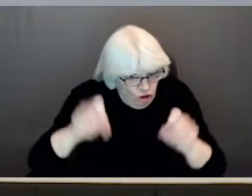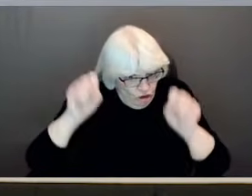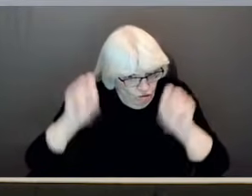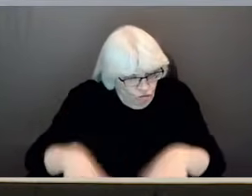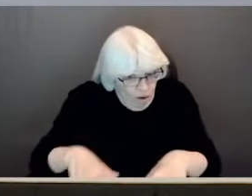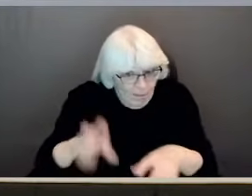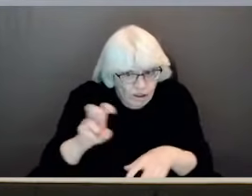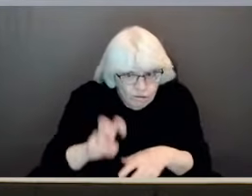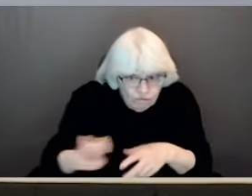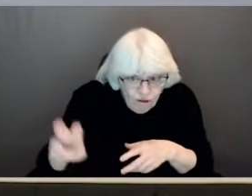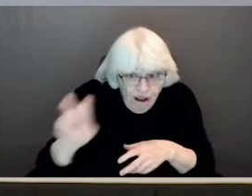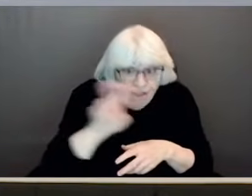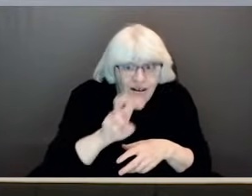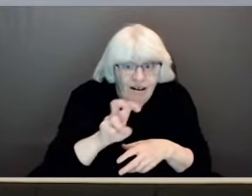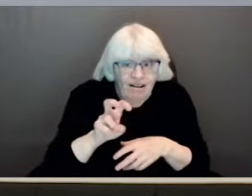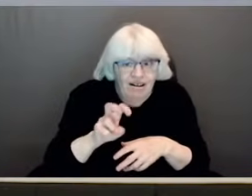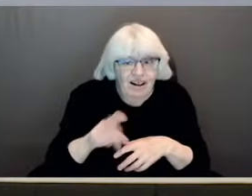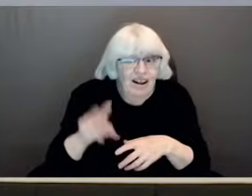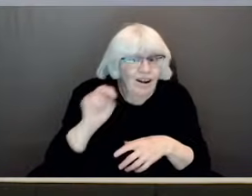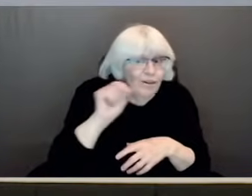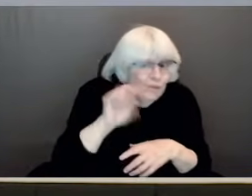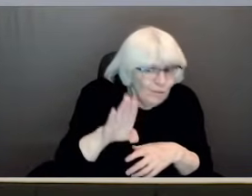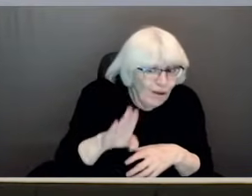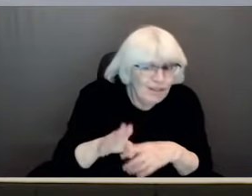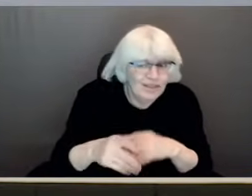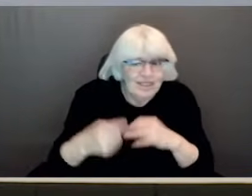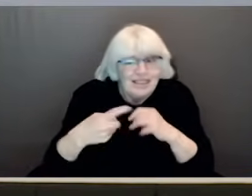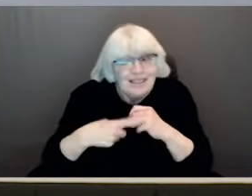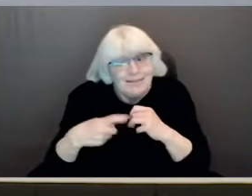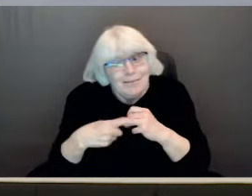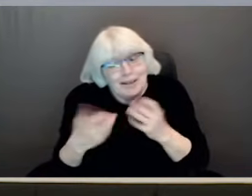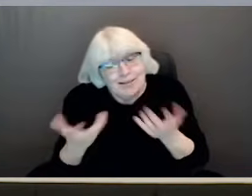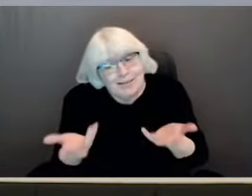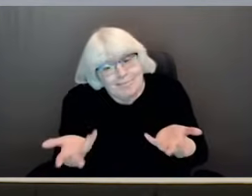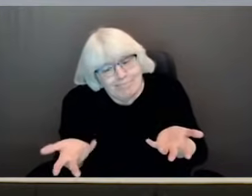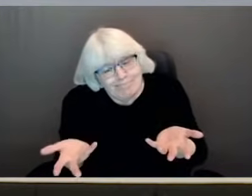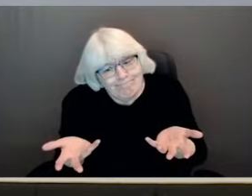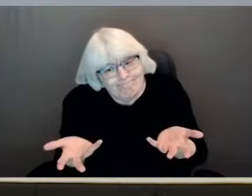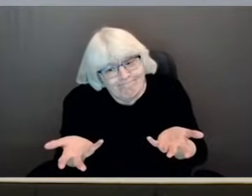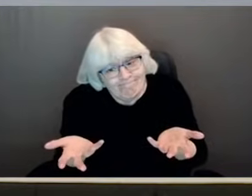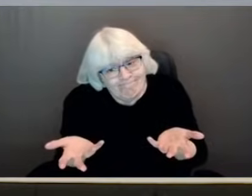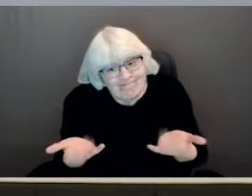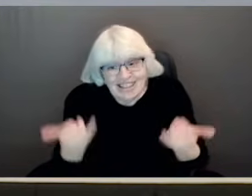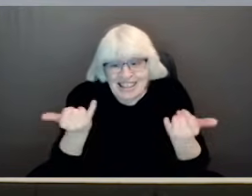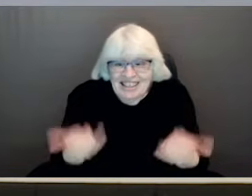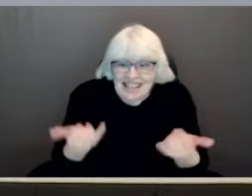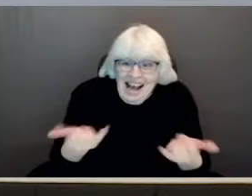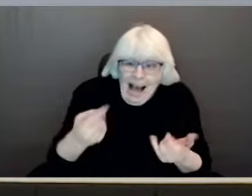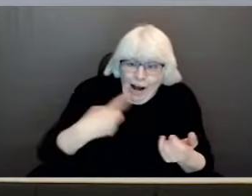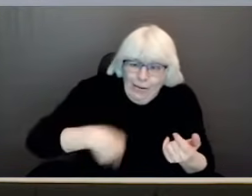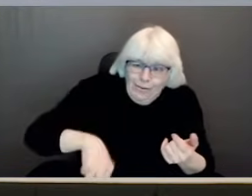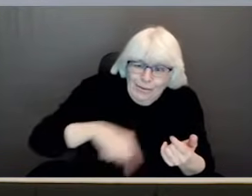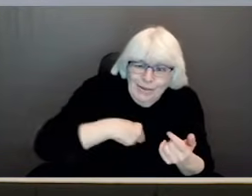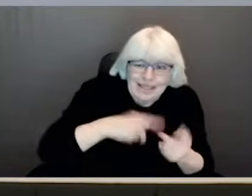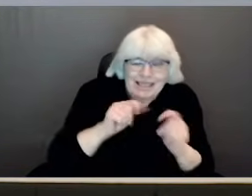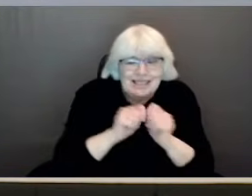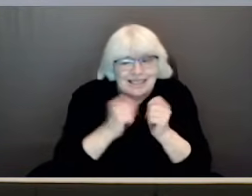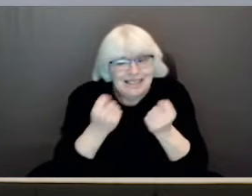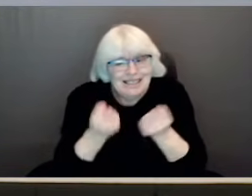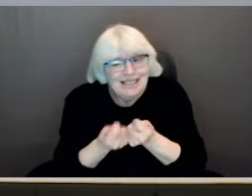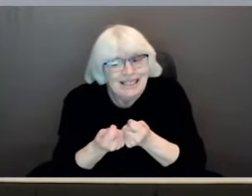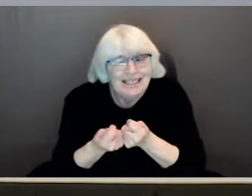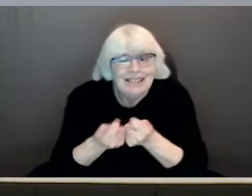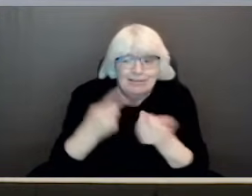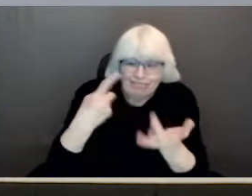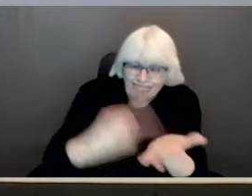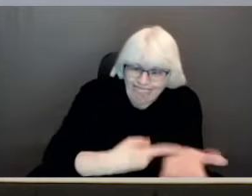some discussions ongoing with the teams. We understand. We've always understood the importance of